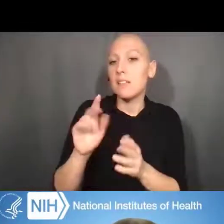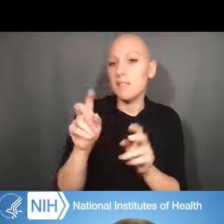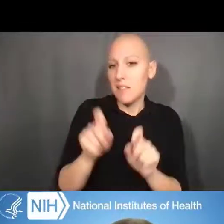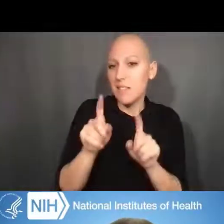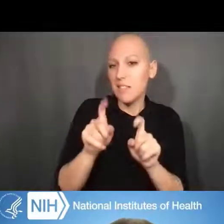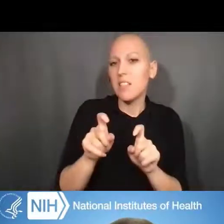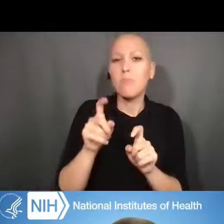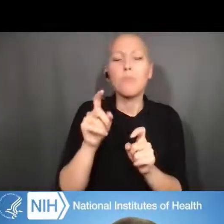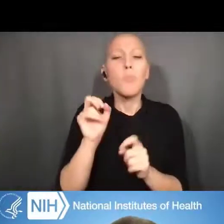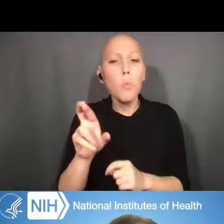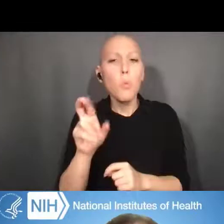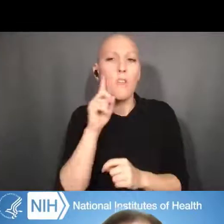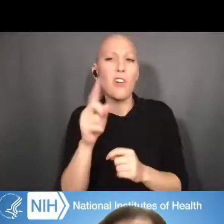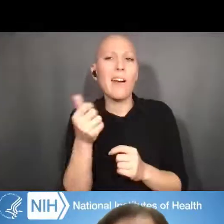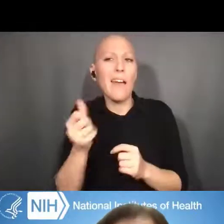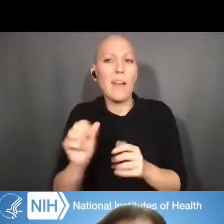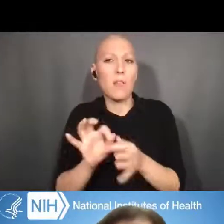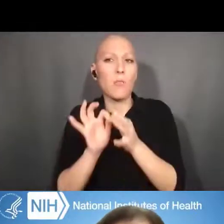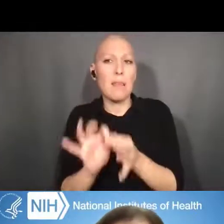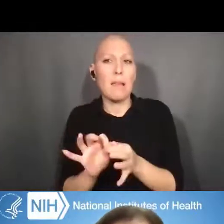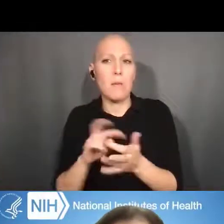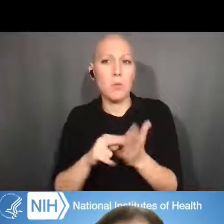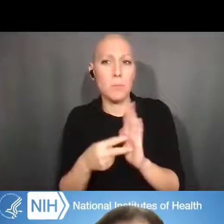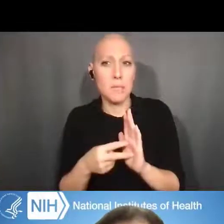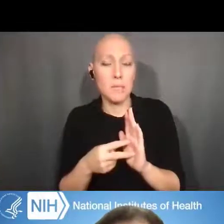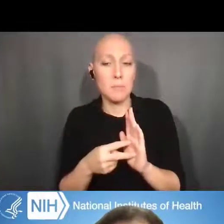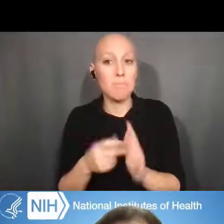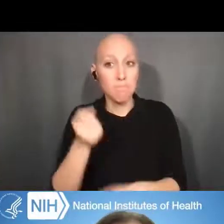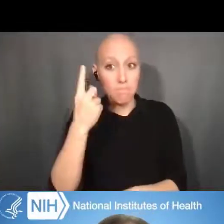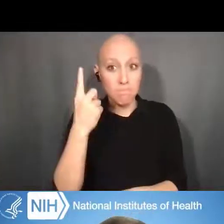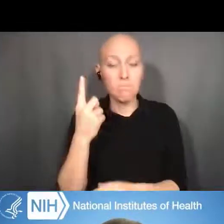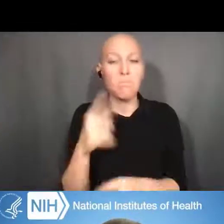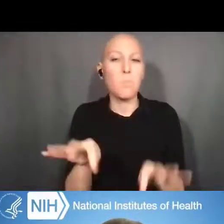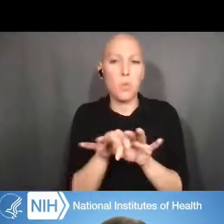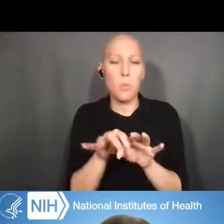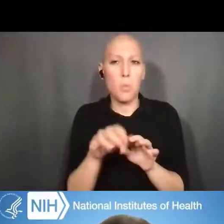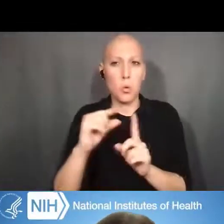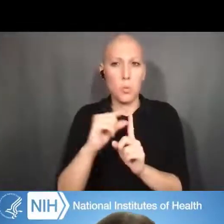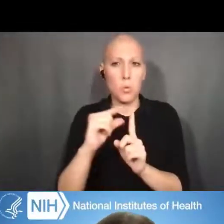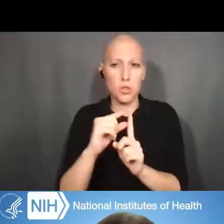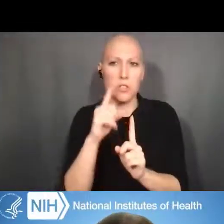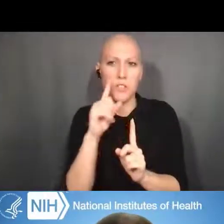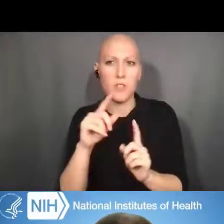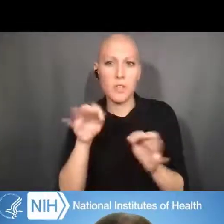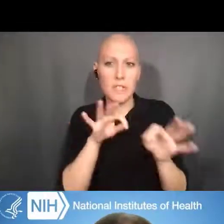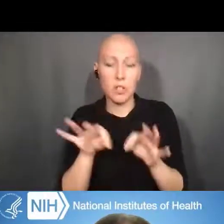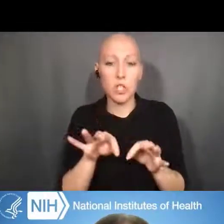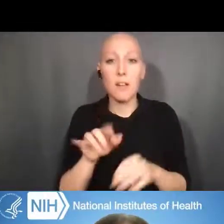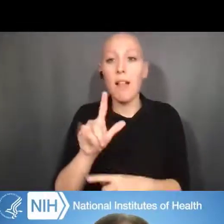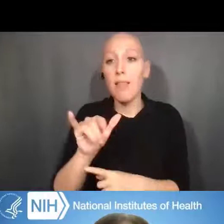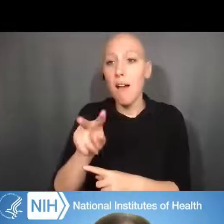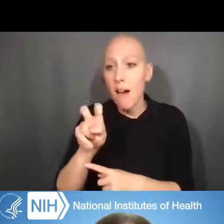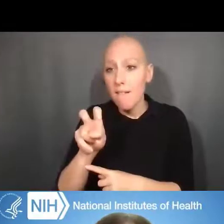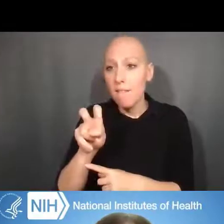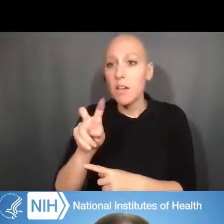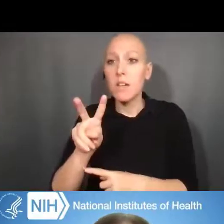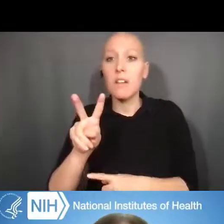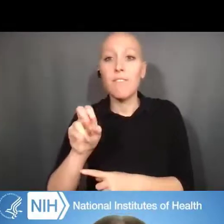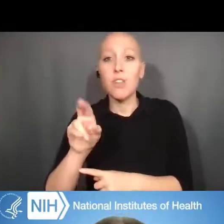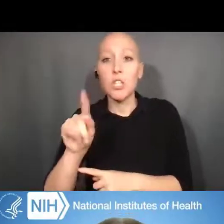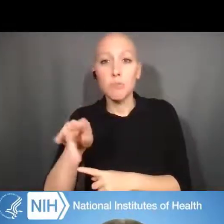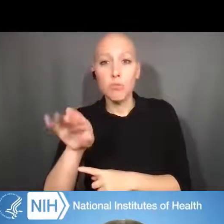purposes. I'd like you to keep in mind some keywords in this definition: live vertebrate animals, and used